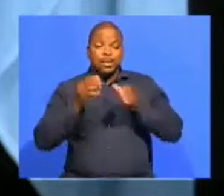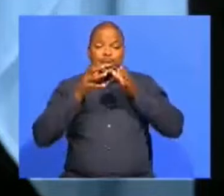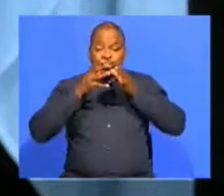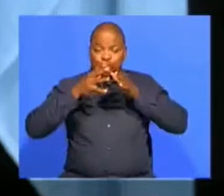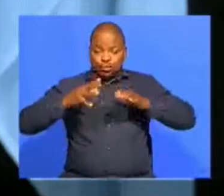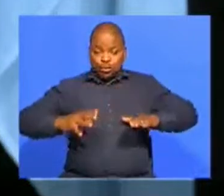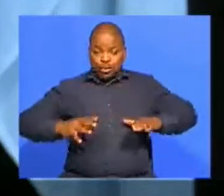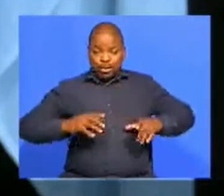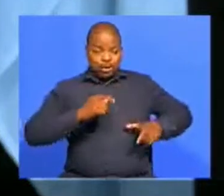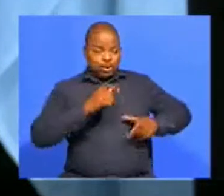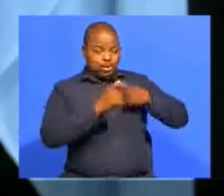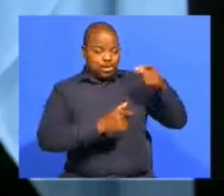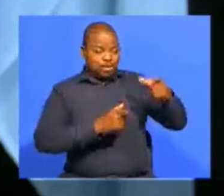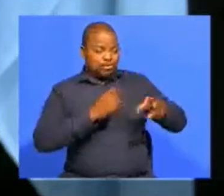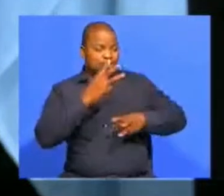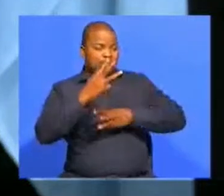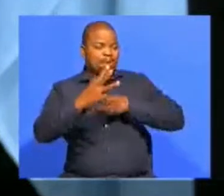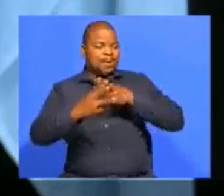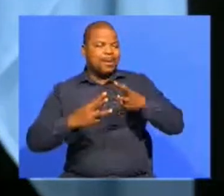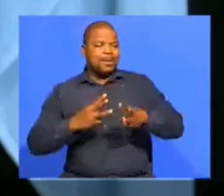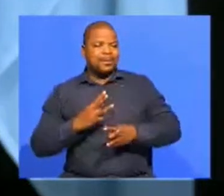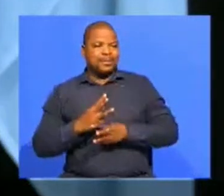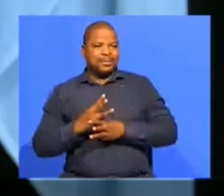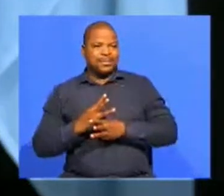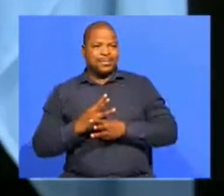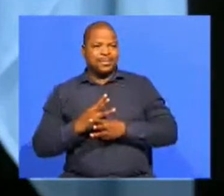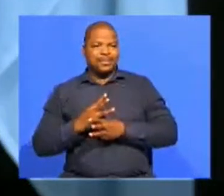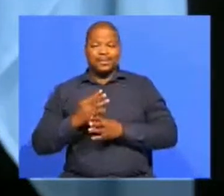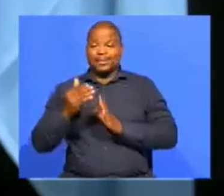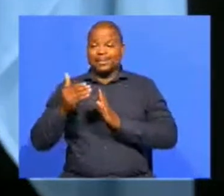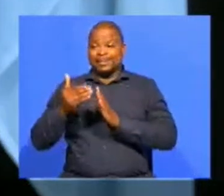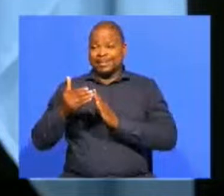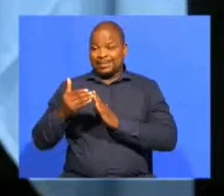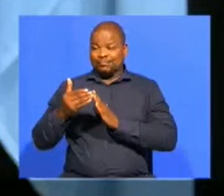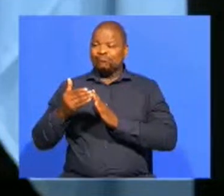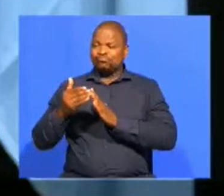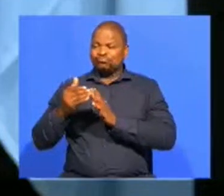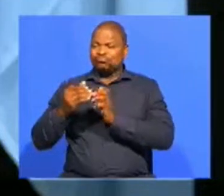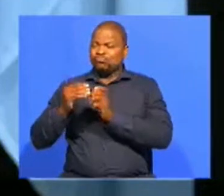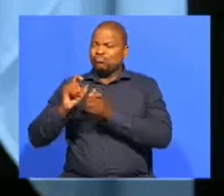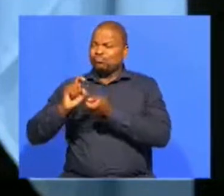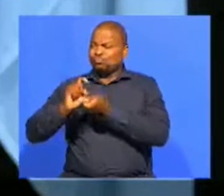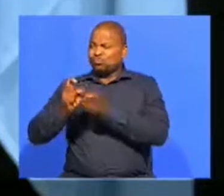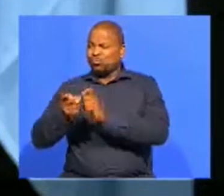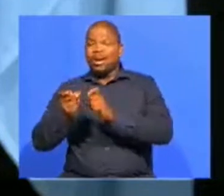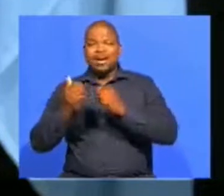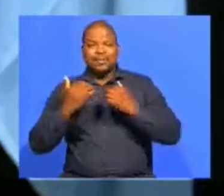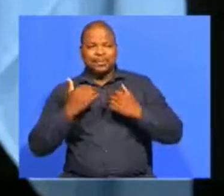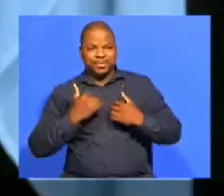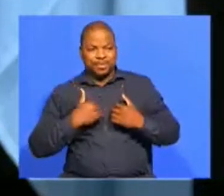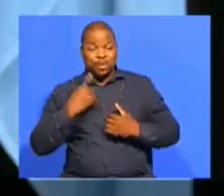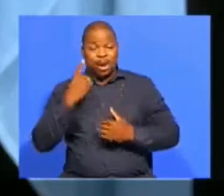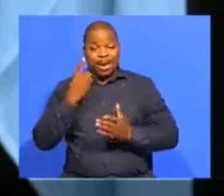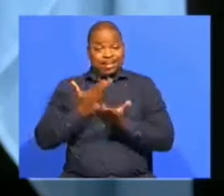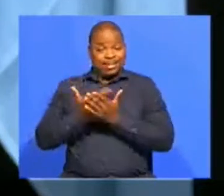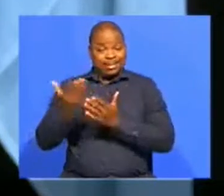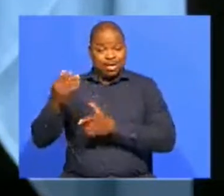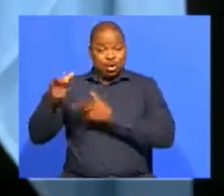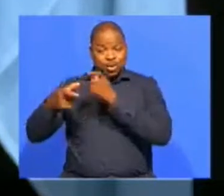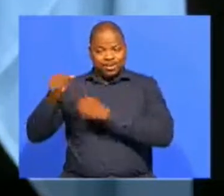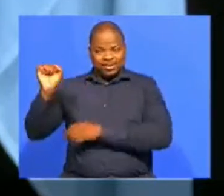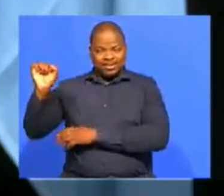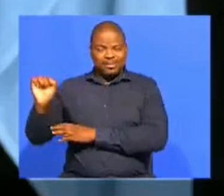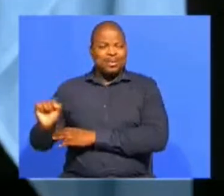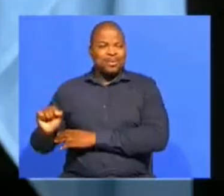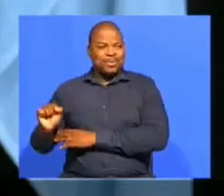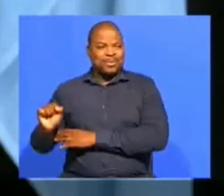today's global world, this distinction is becoming sharper and sharper. And one thing that the global South